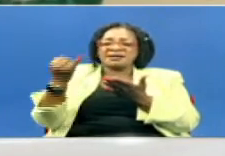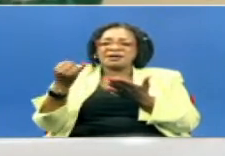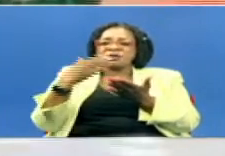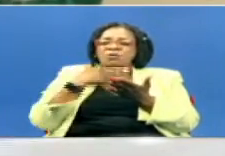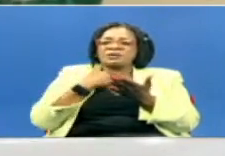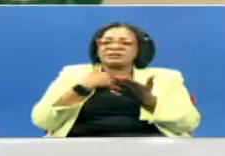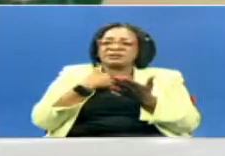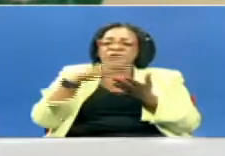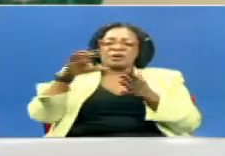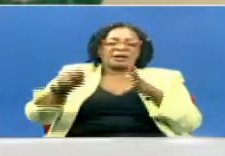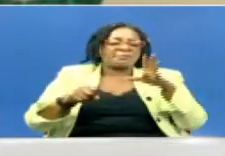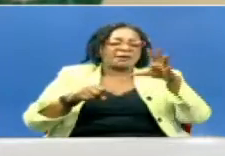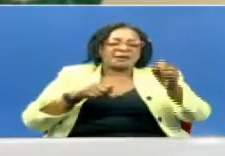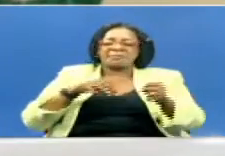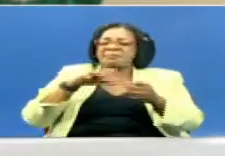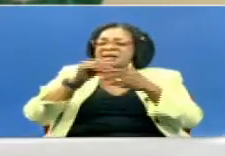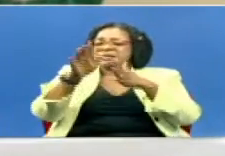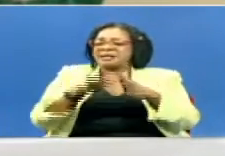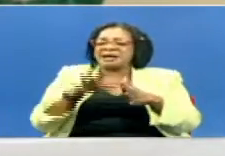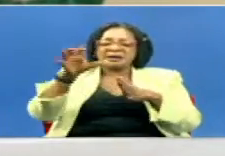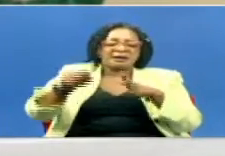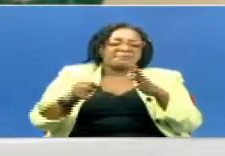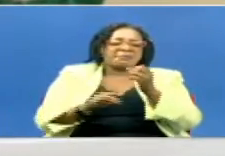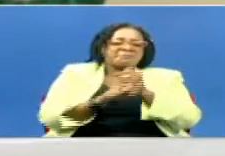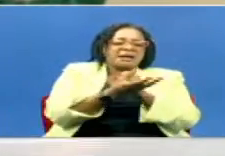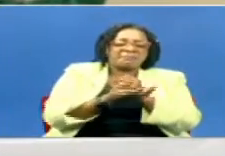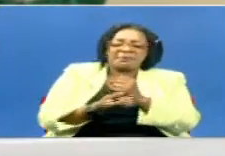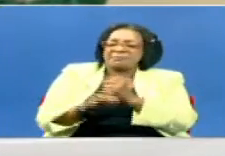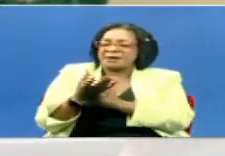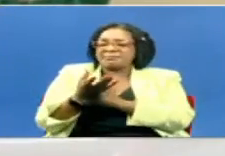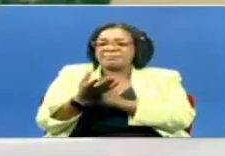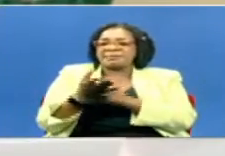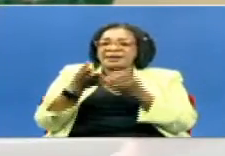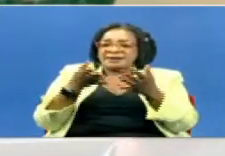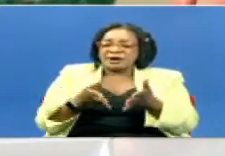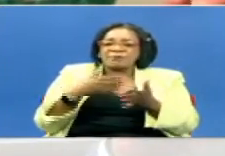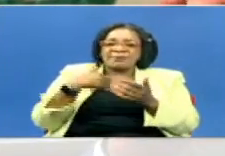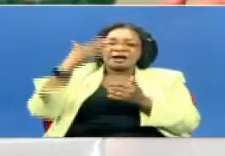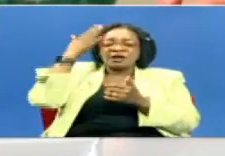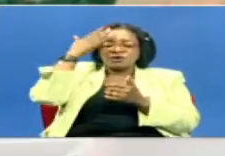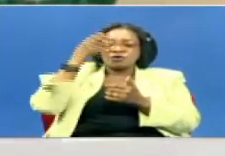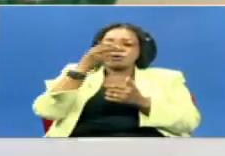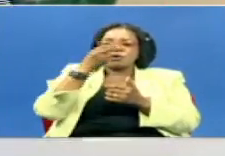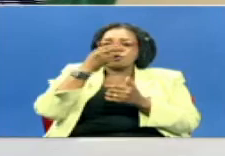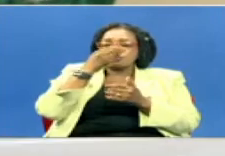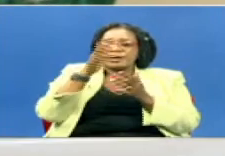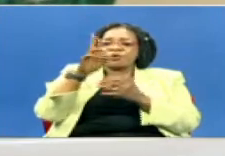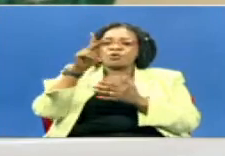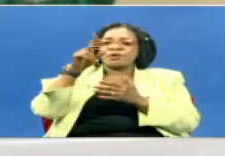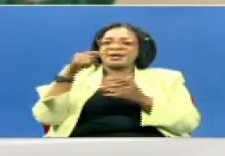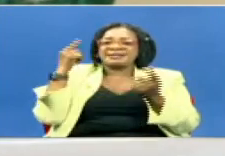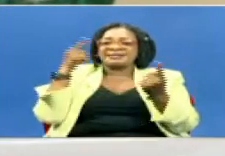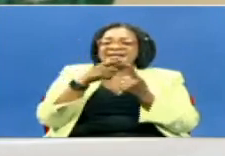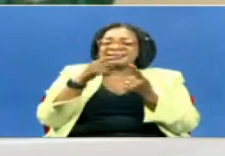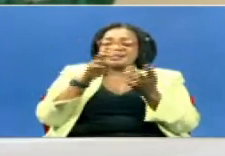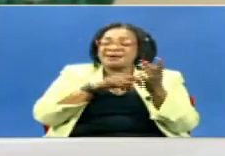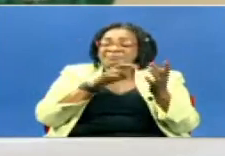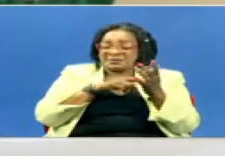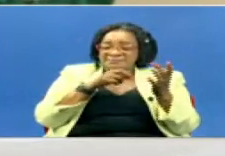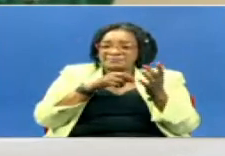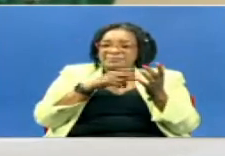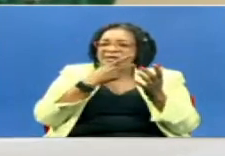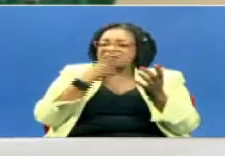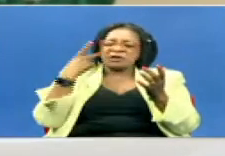to grab a leader here, bribe one here. Right now I know that William Ruto and UDA are targeting Ukambani. Kalonzo is